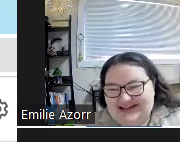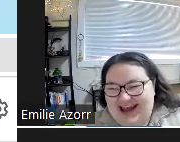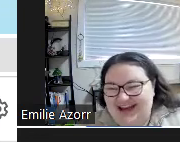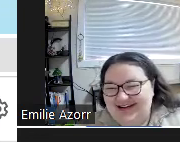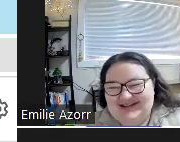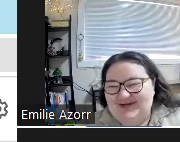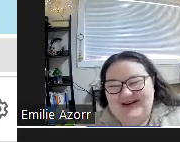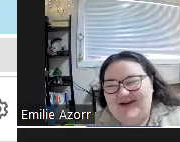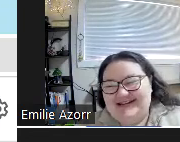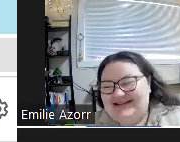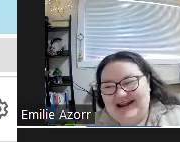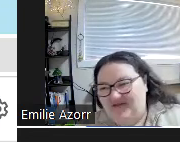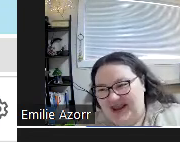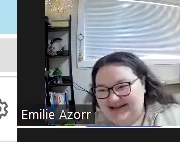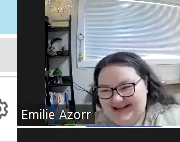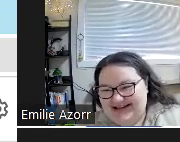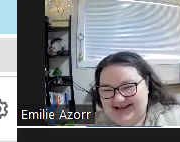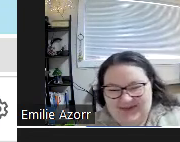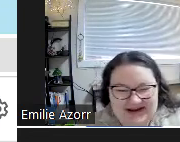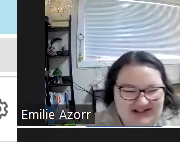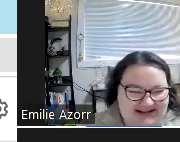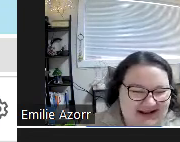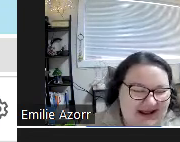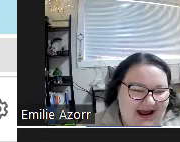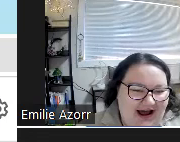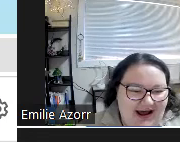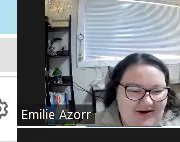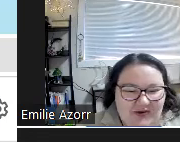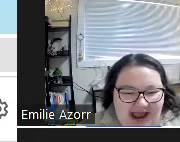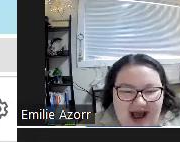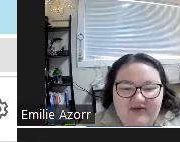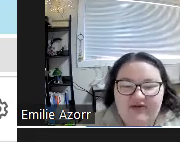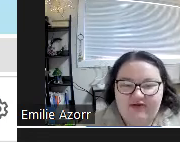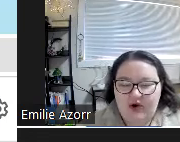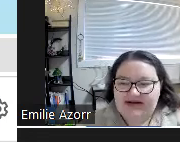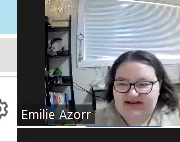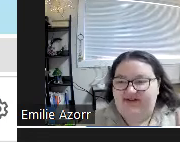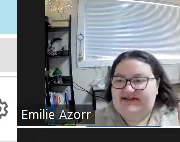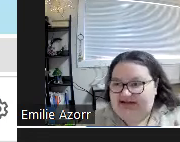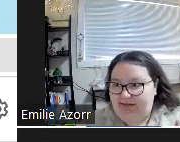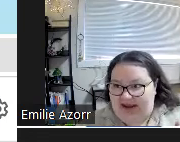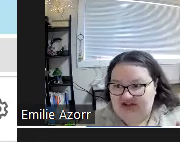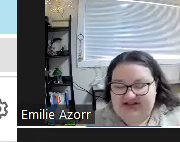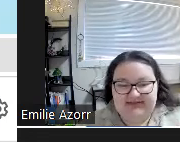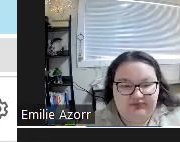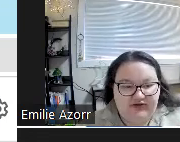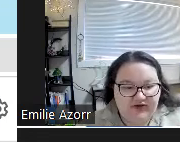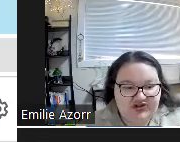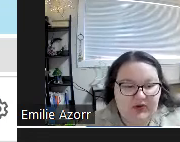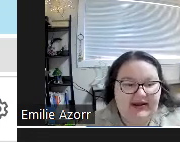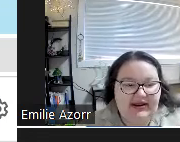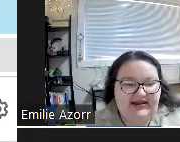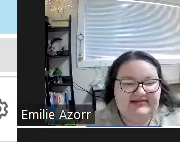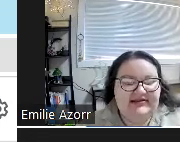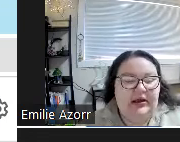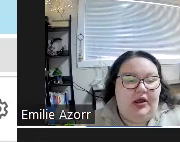this, once again, there's so many ways to navigate these subpages. We have 4 different subpages. The